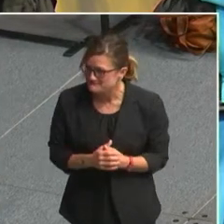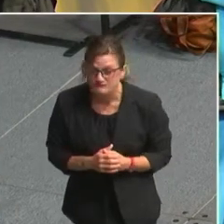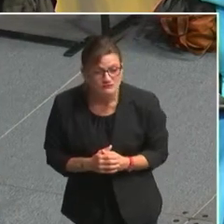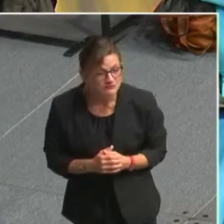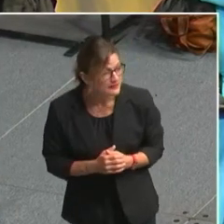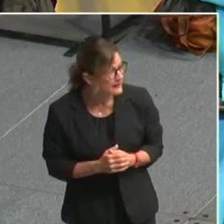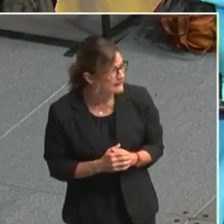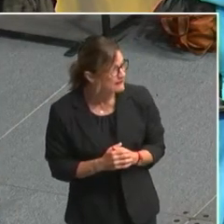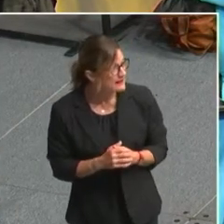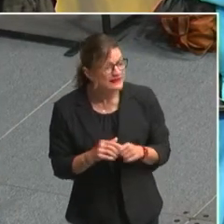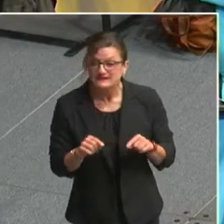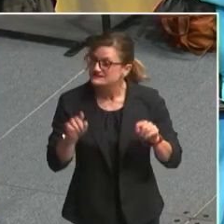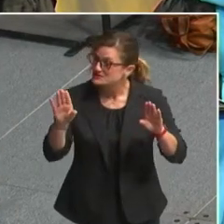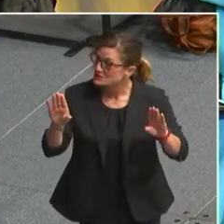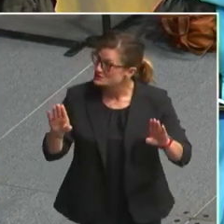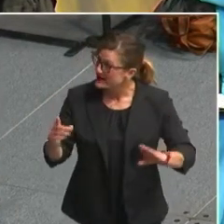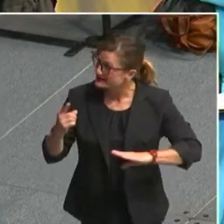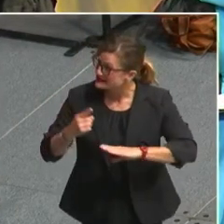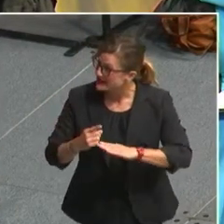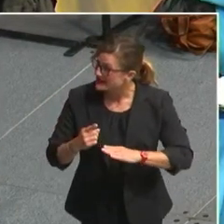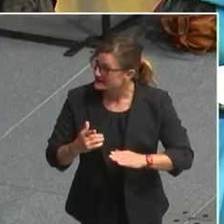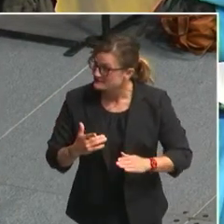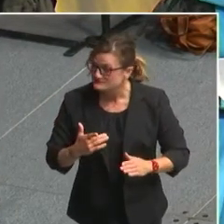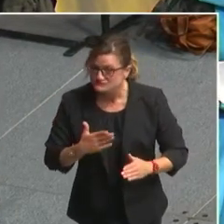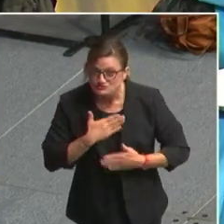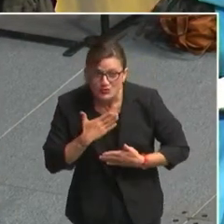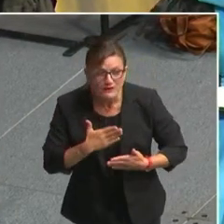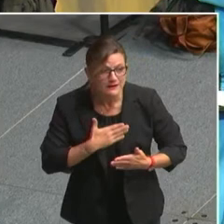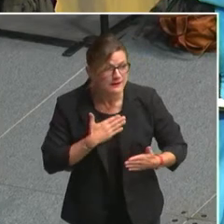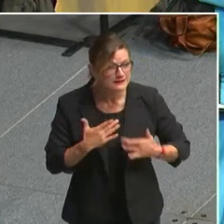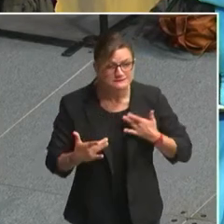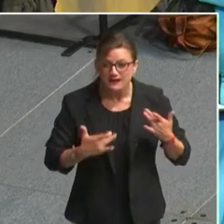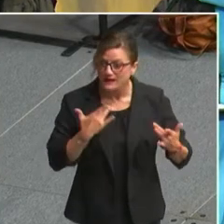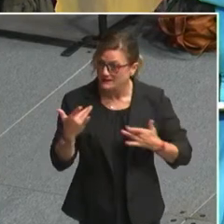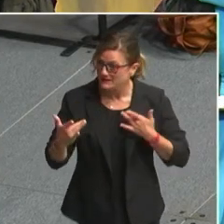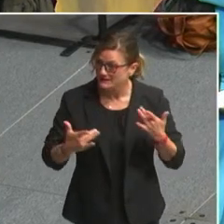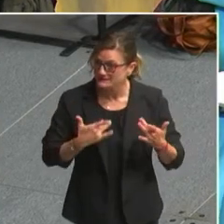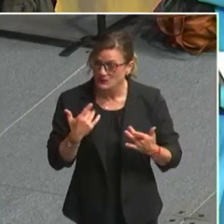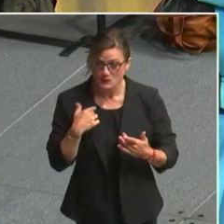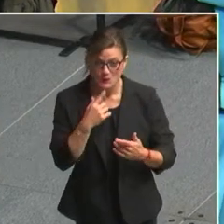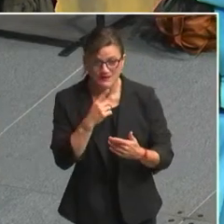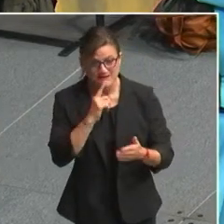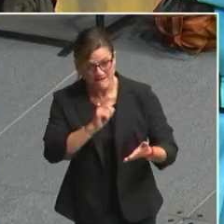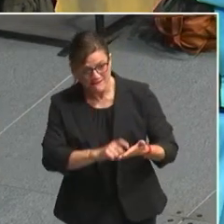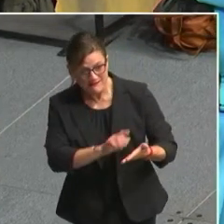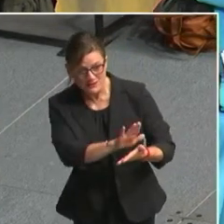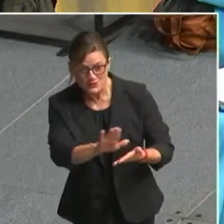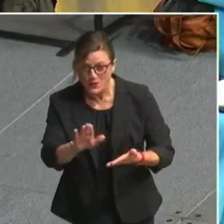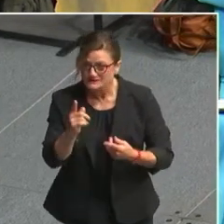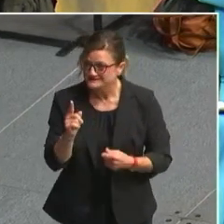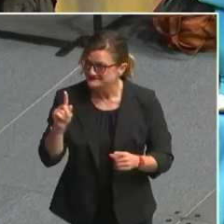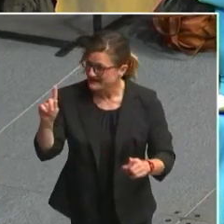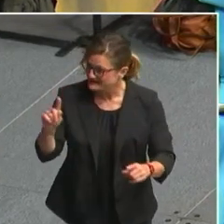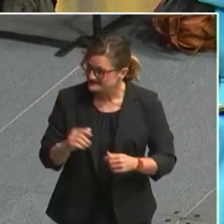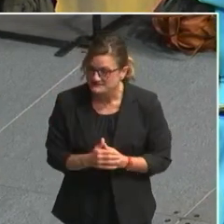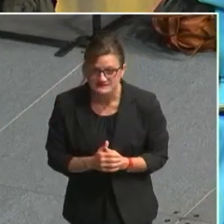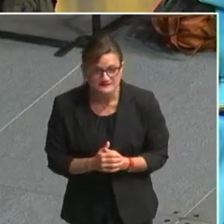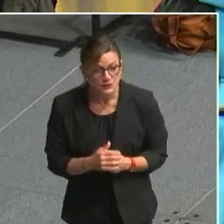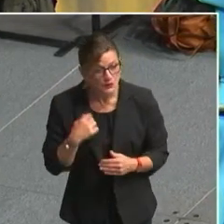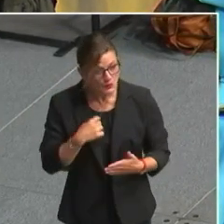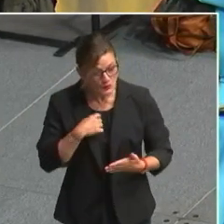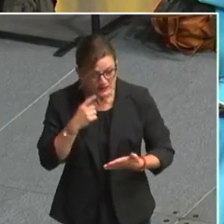This is a great day of joy and excitement as we applaud the success of our graduates and acknowledge